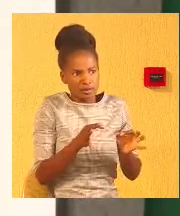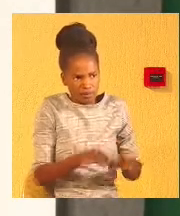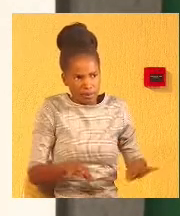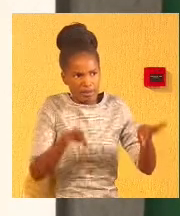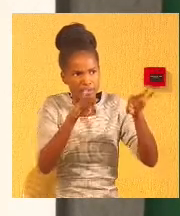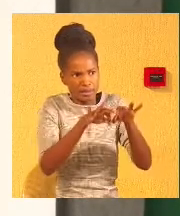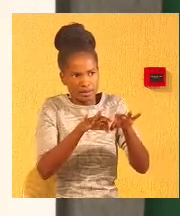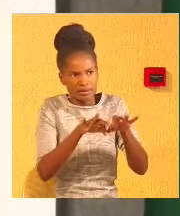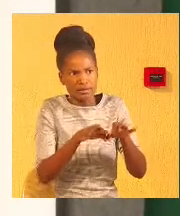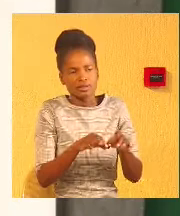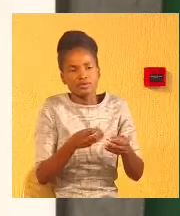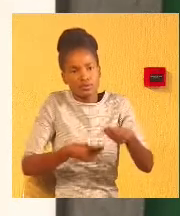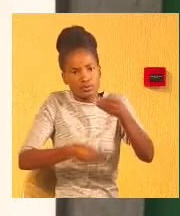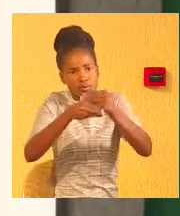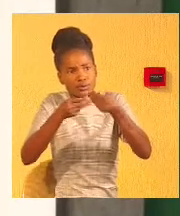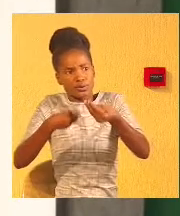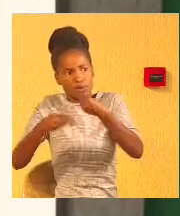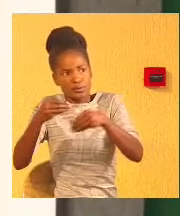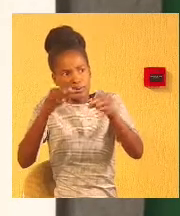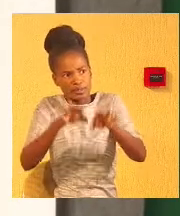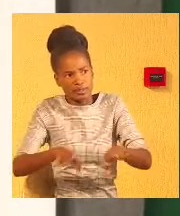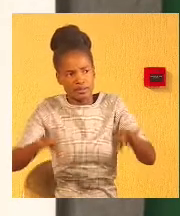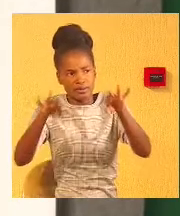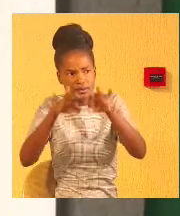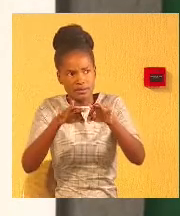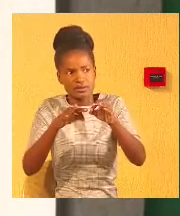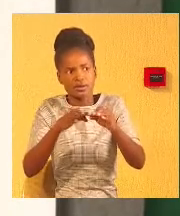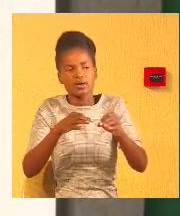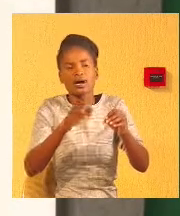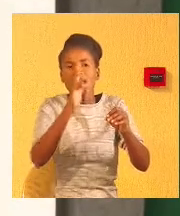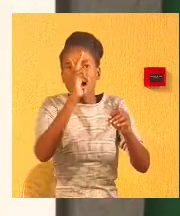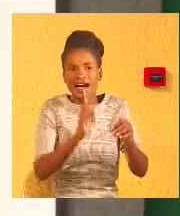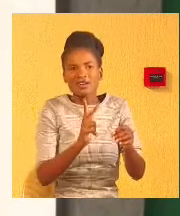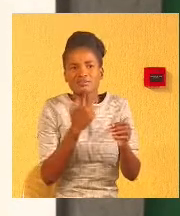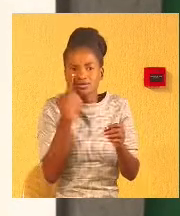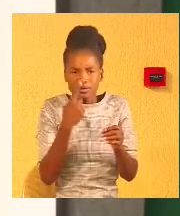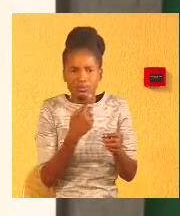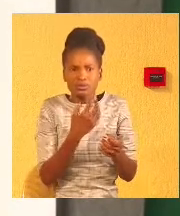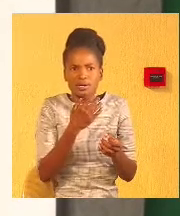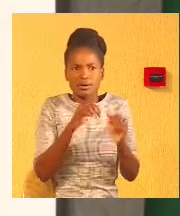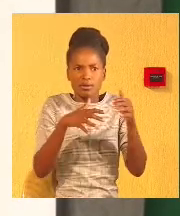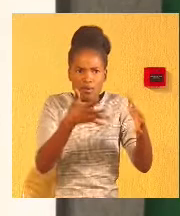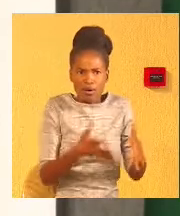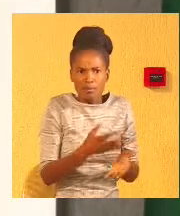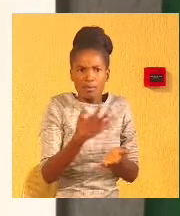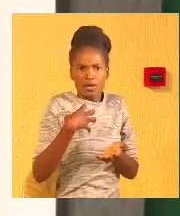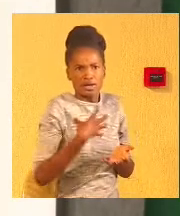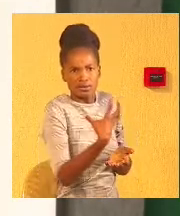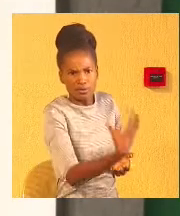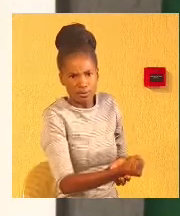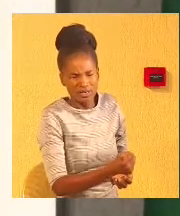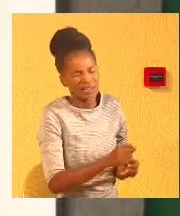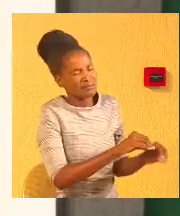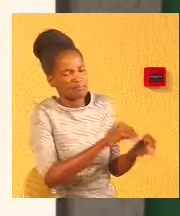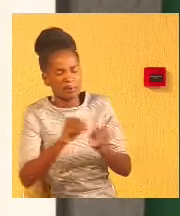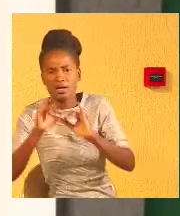will have an impact on GDP in agriculture. That will curb migration from rural areas to urban areas. And that will